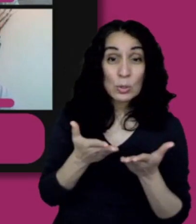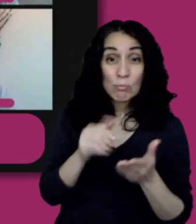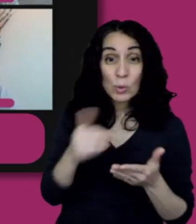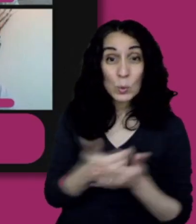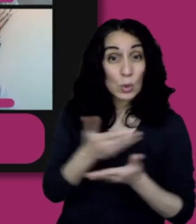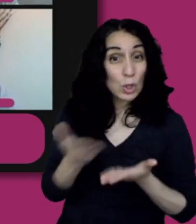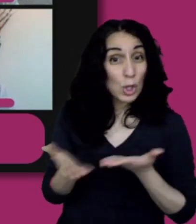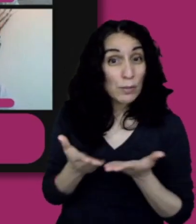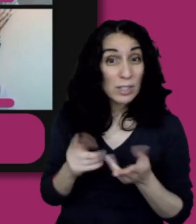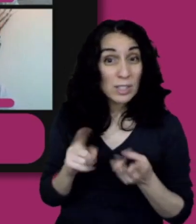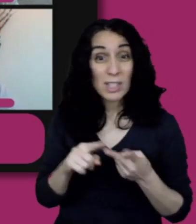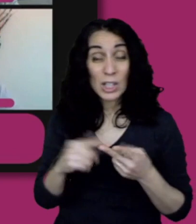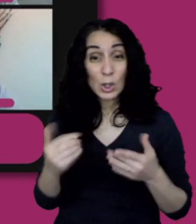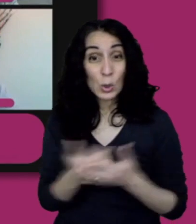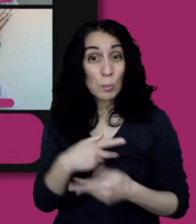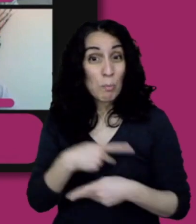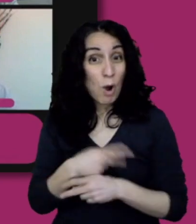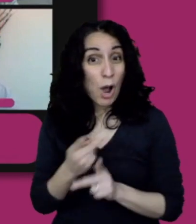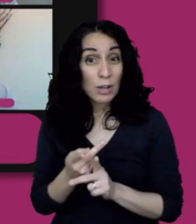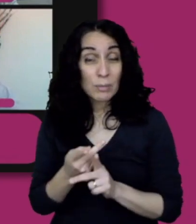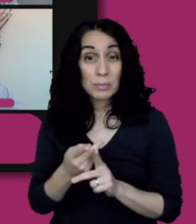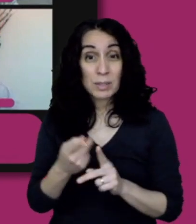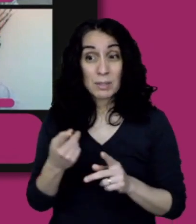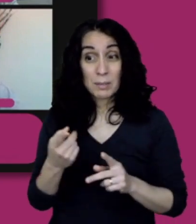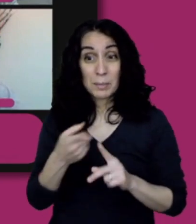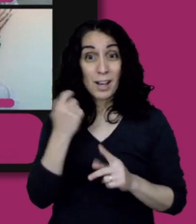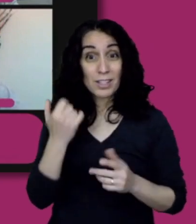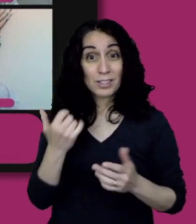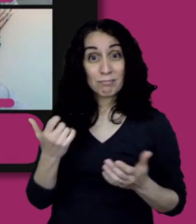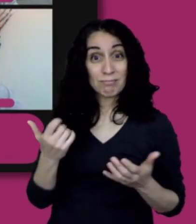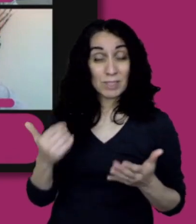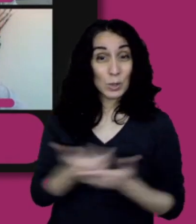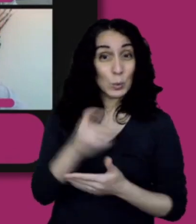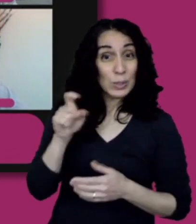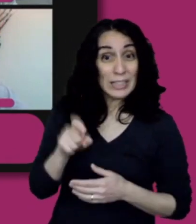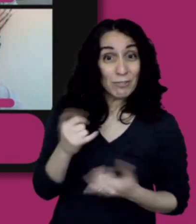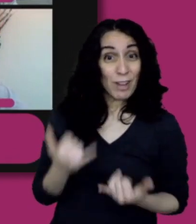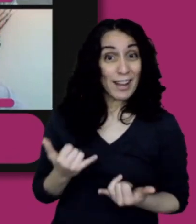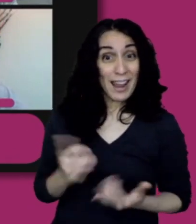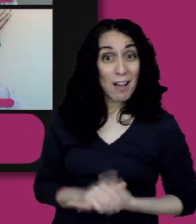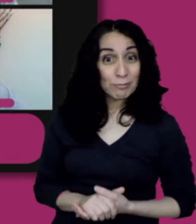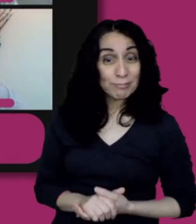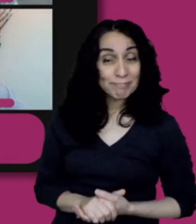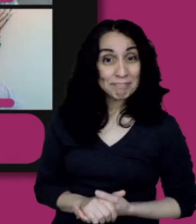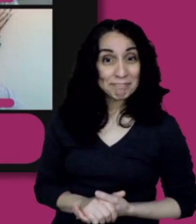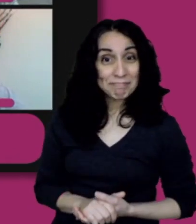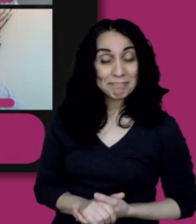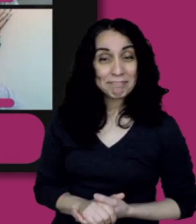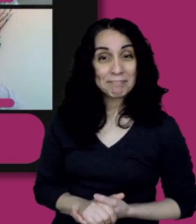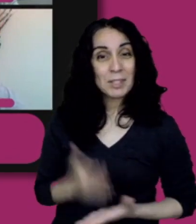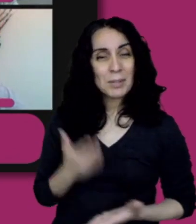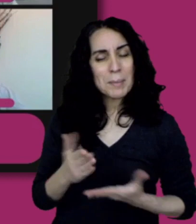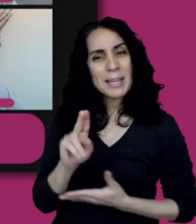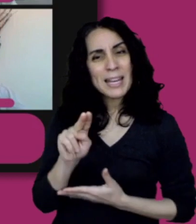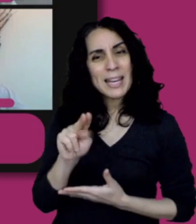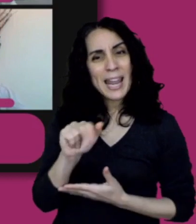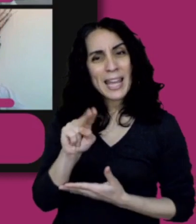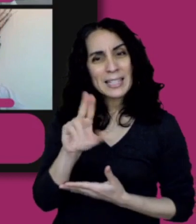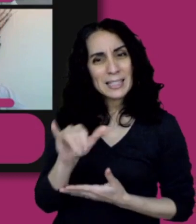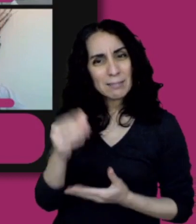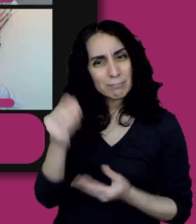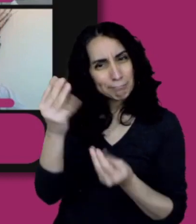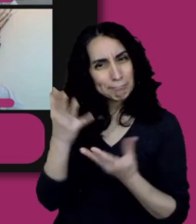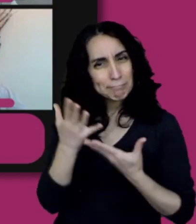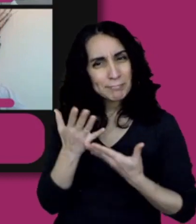services, new products that are coming out of new needs that are being created right now. So maybe, Nancy, if you could tell us a little